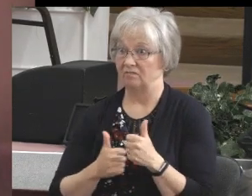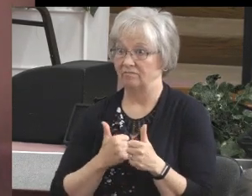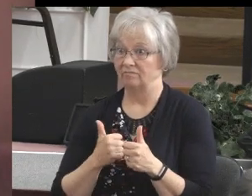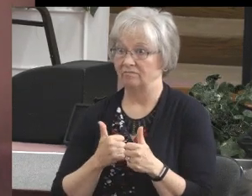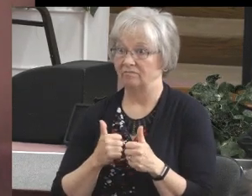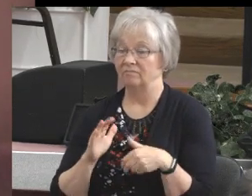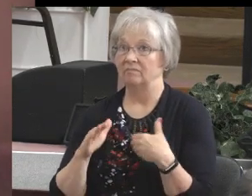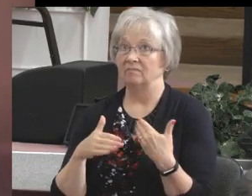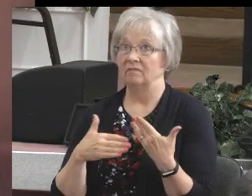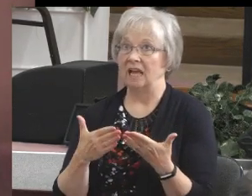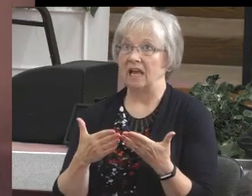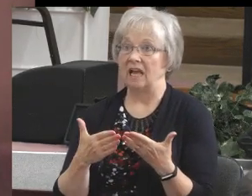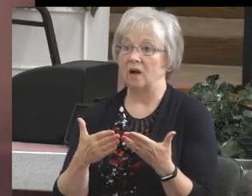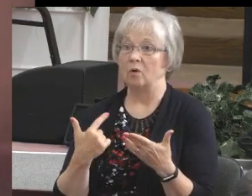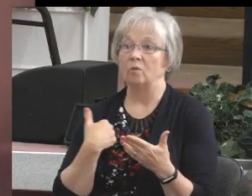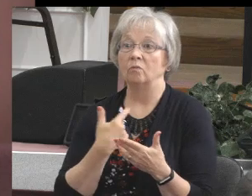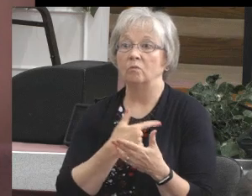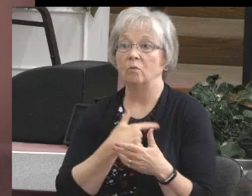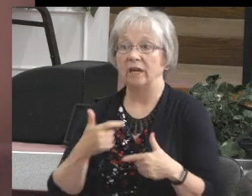how we live.